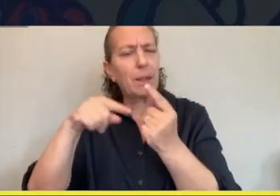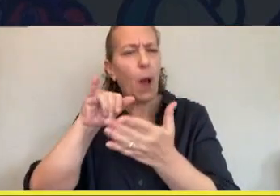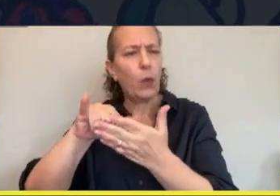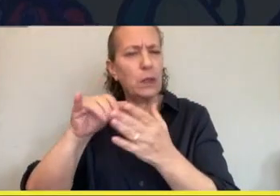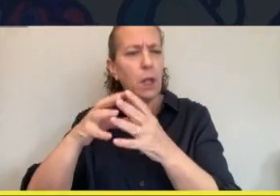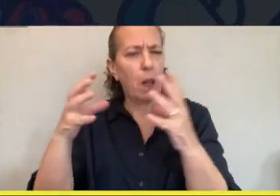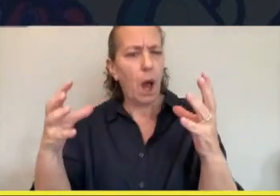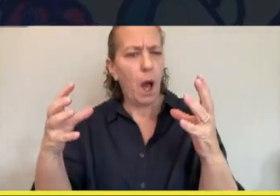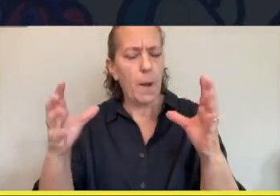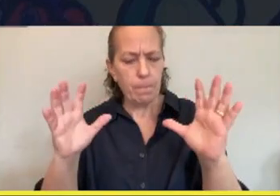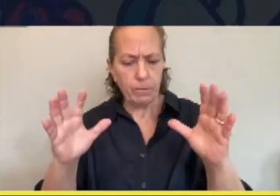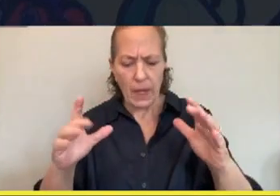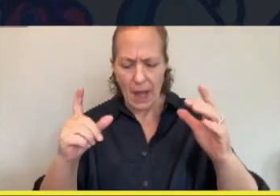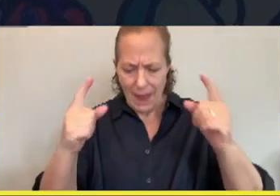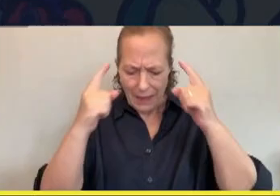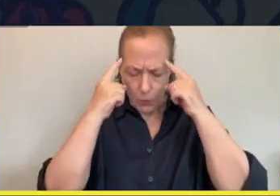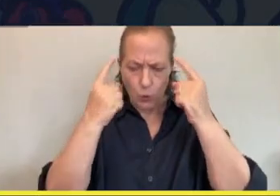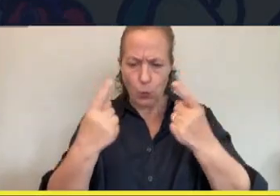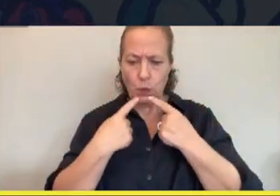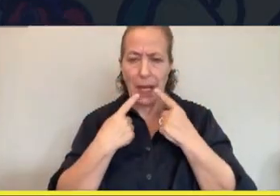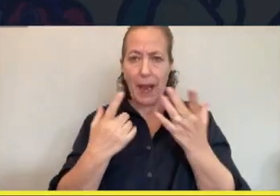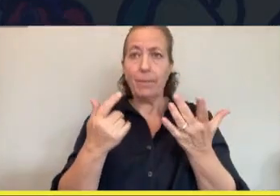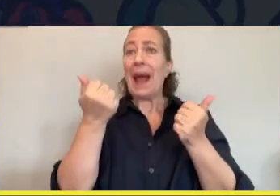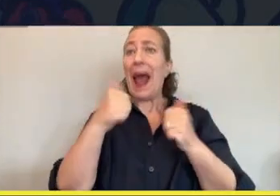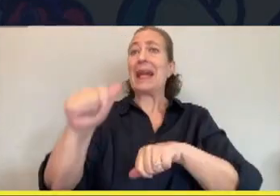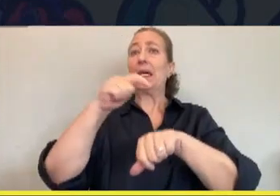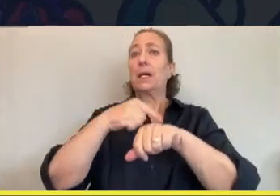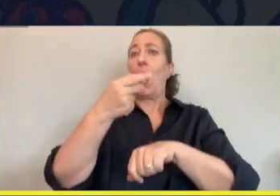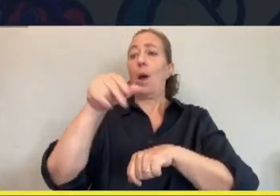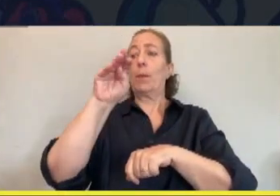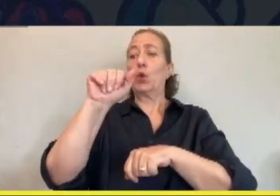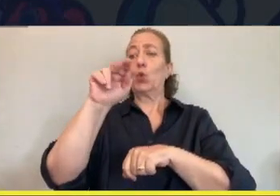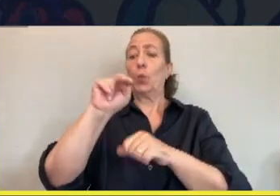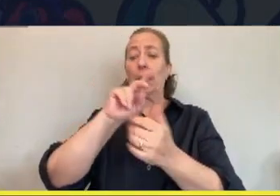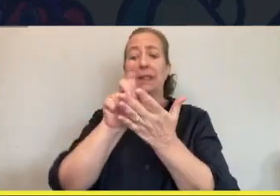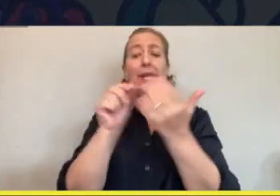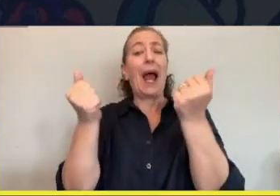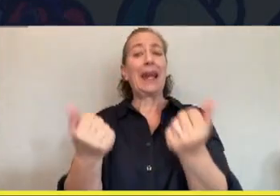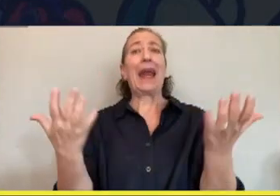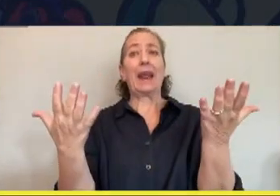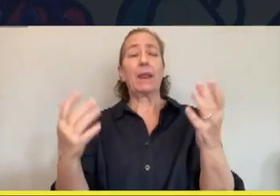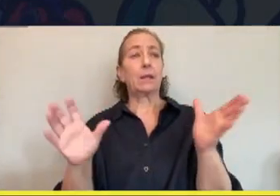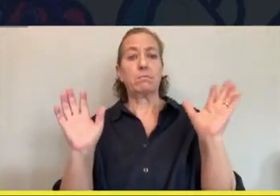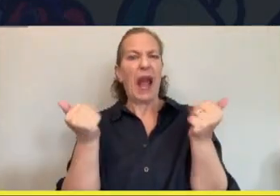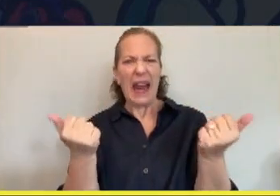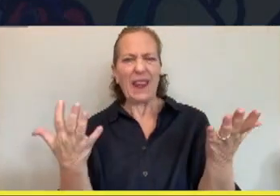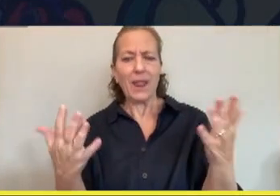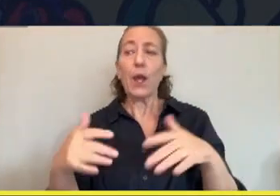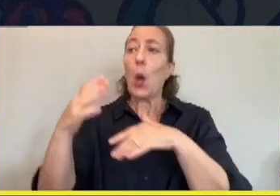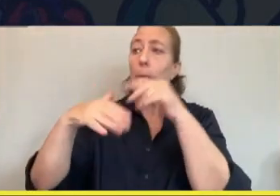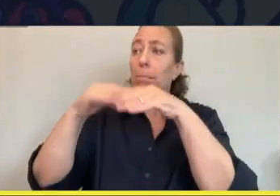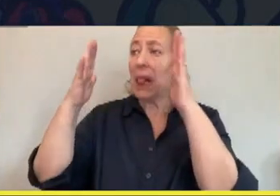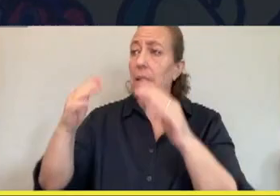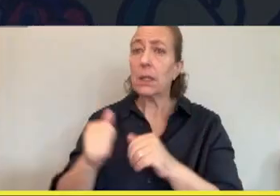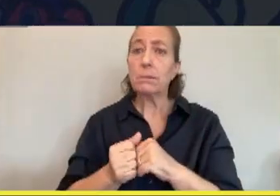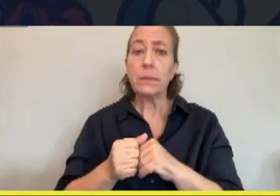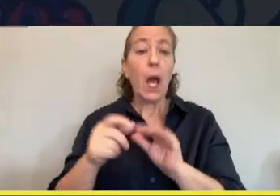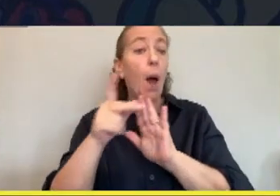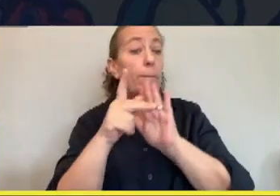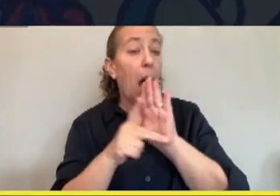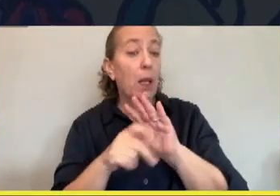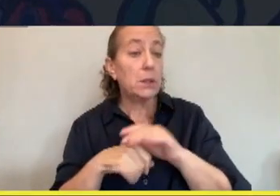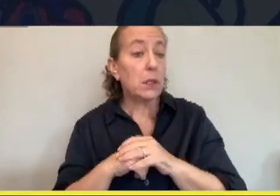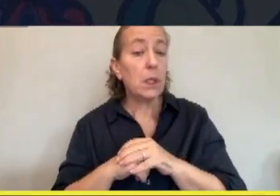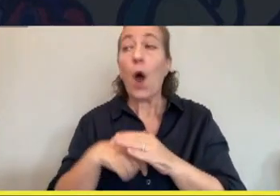humans design anything for any purpose, when they design a building, when they design a policy, when they design a procedure, they